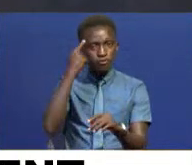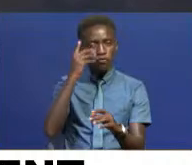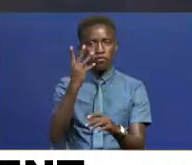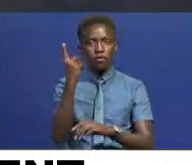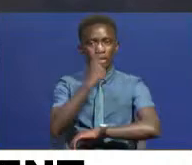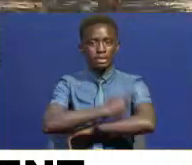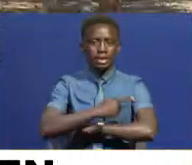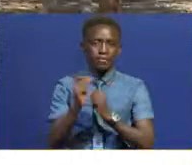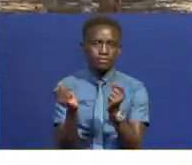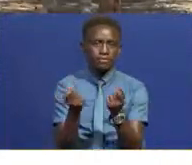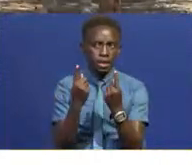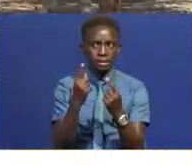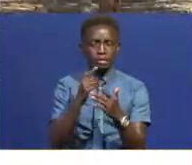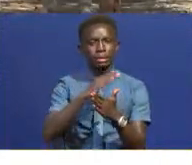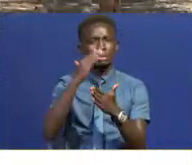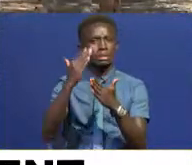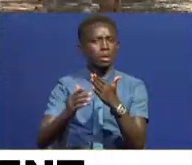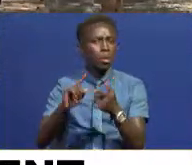on Sunday.